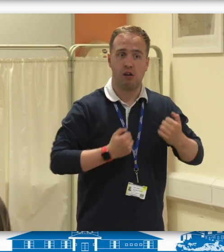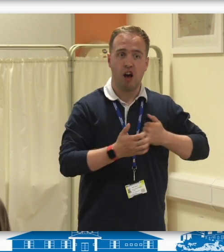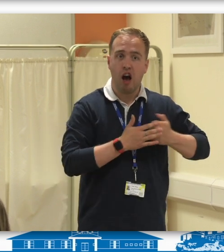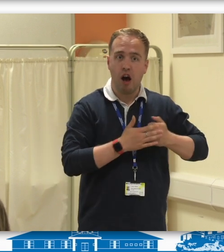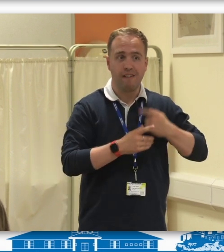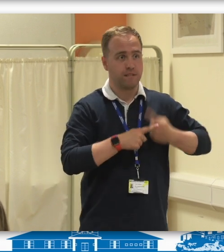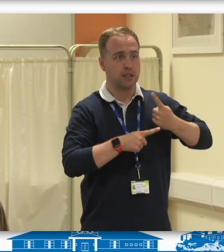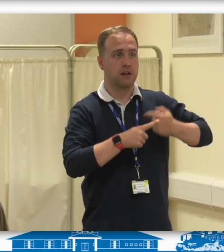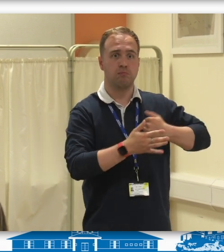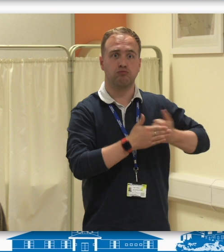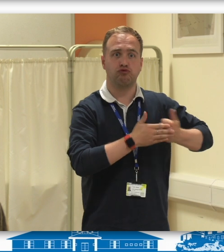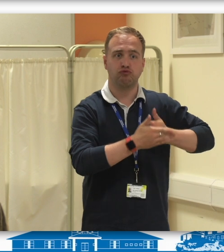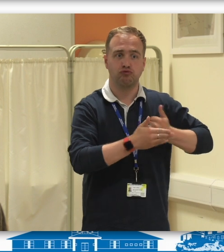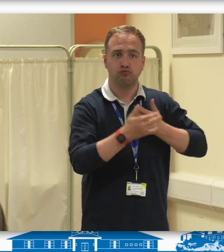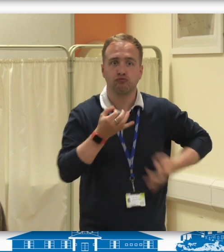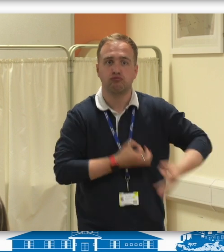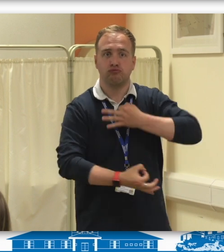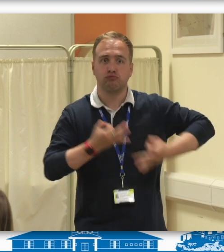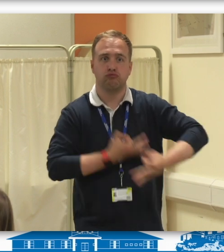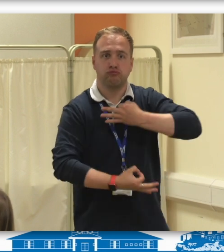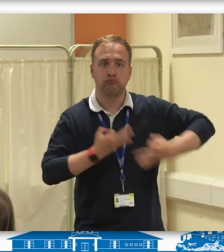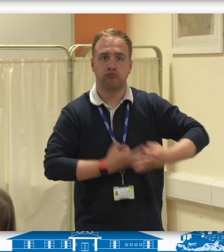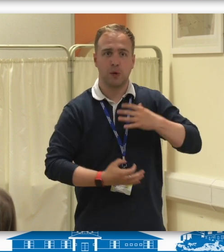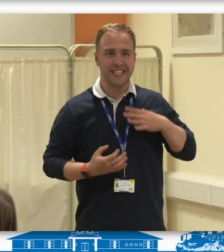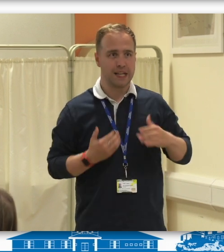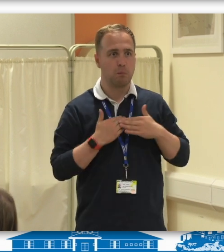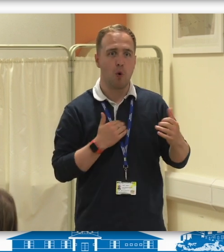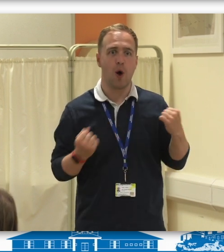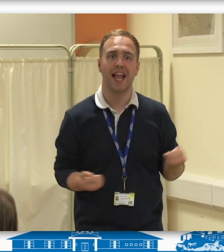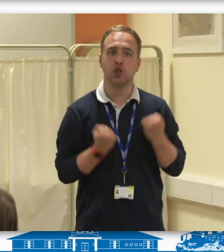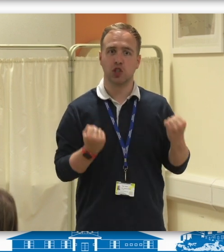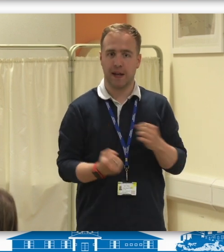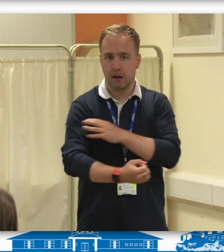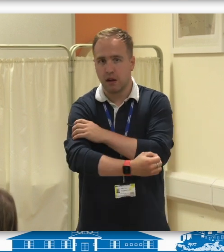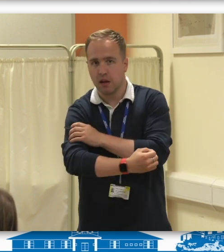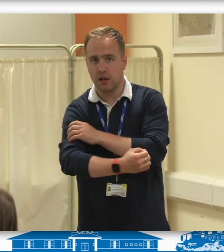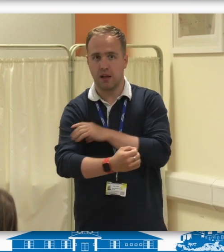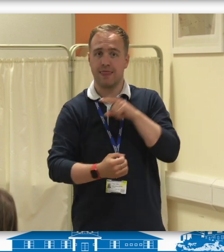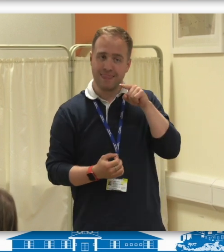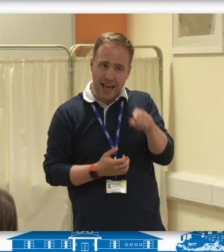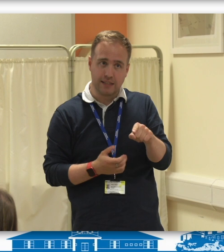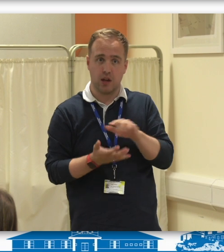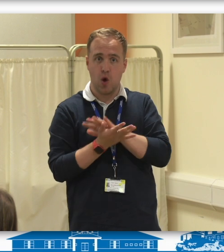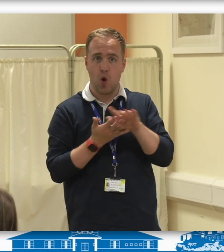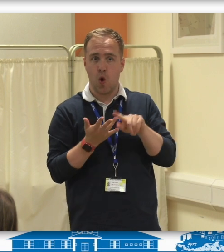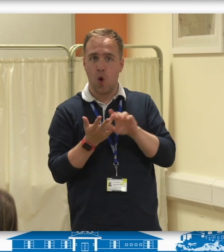normally rises, in order to accommodate the extra fuel that our muscles need. This is homeostasis.